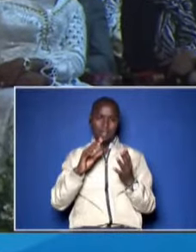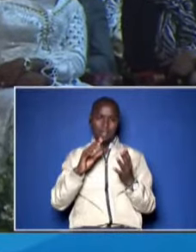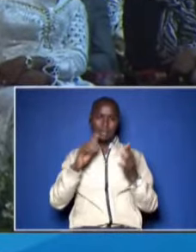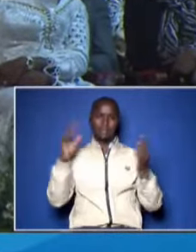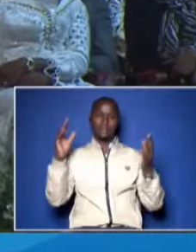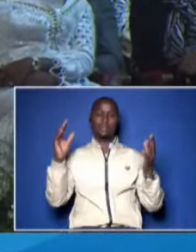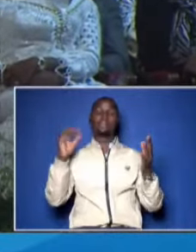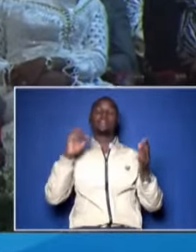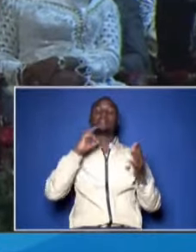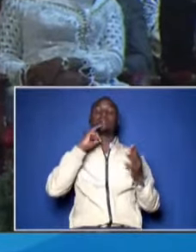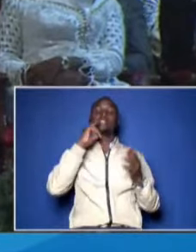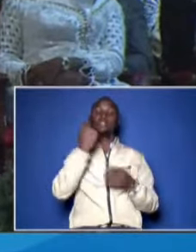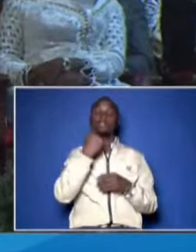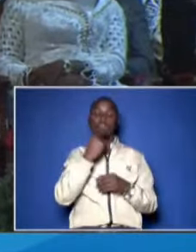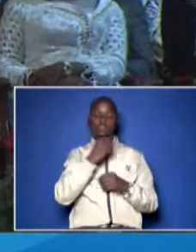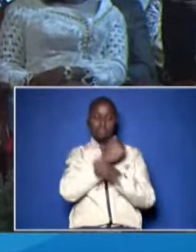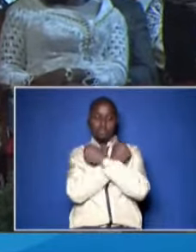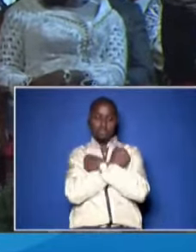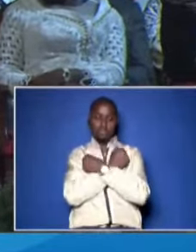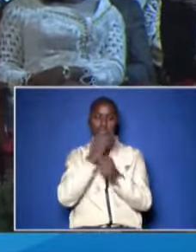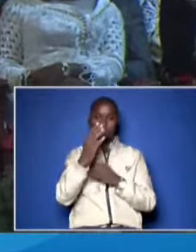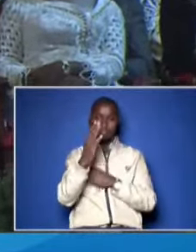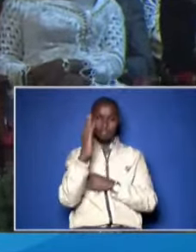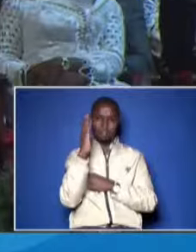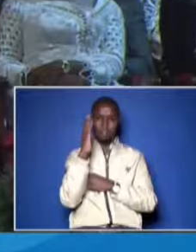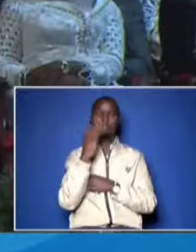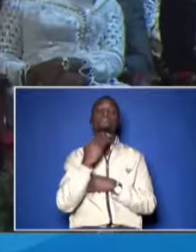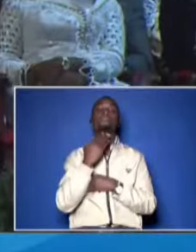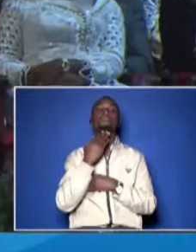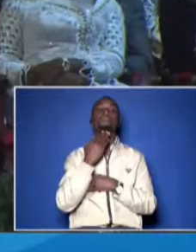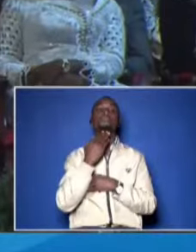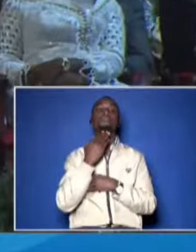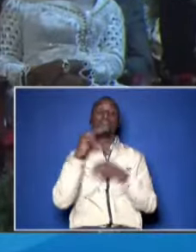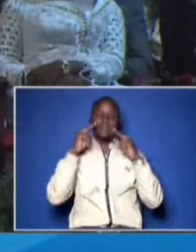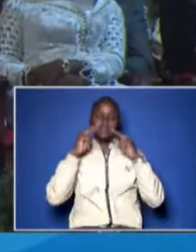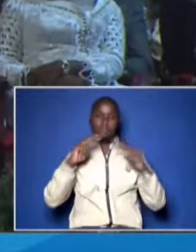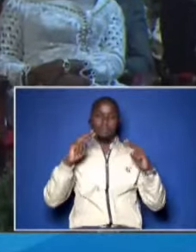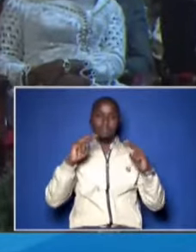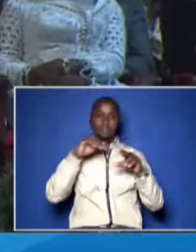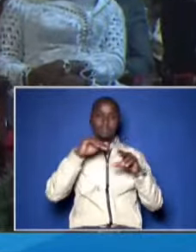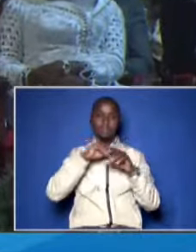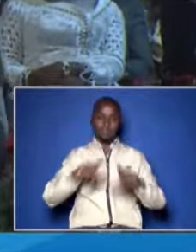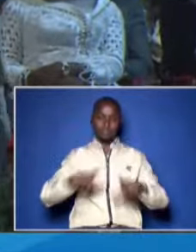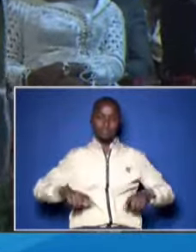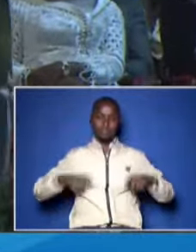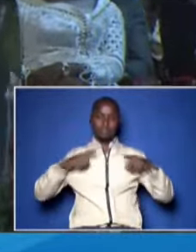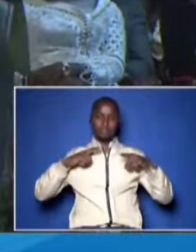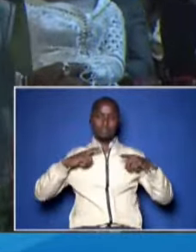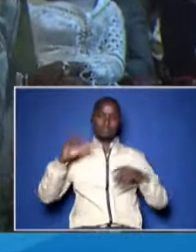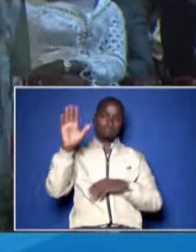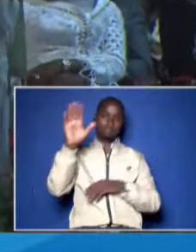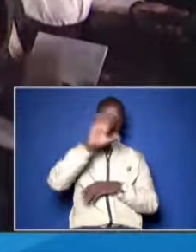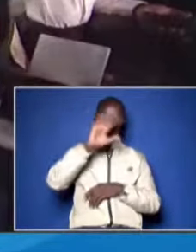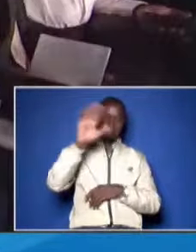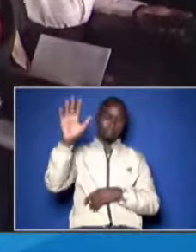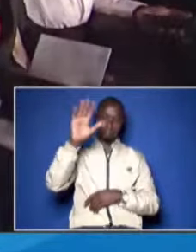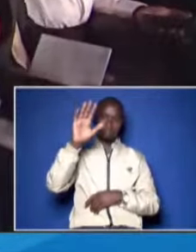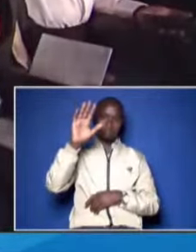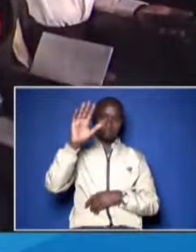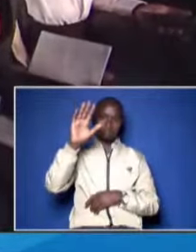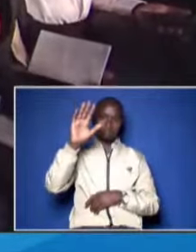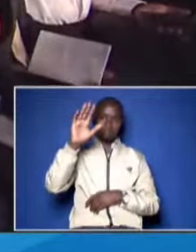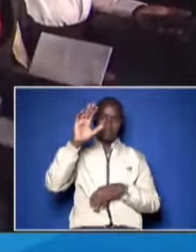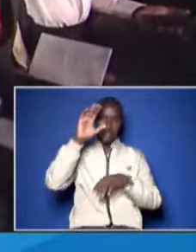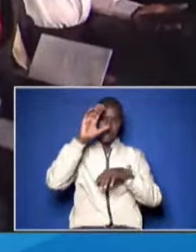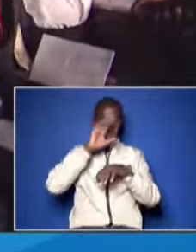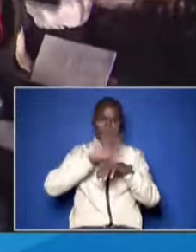law do you want peace in your life wa with me get